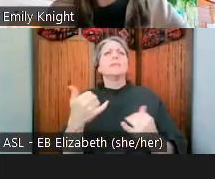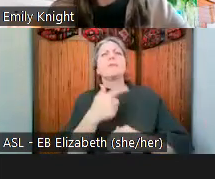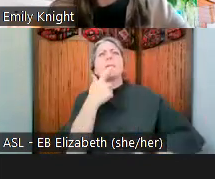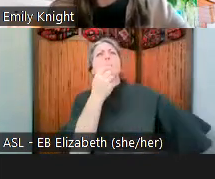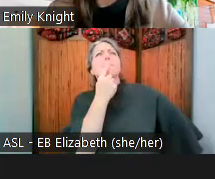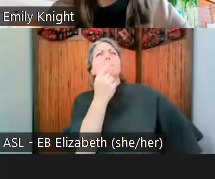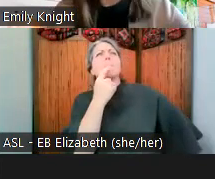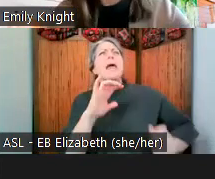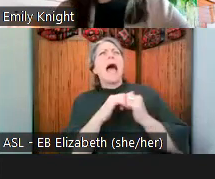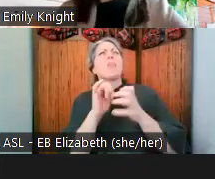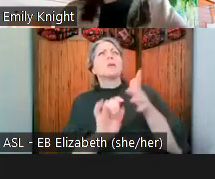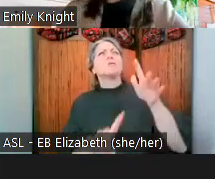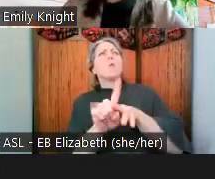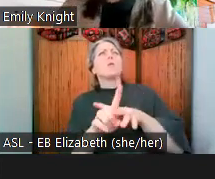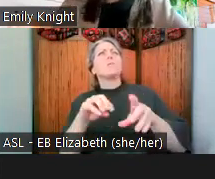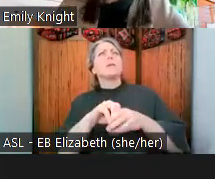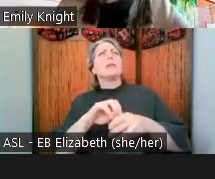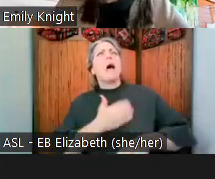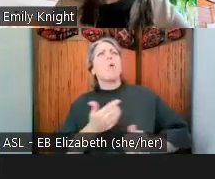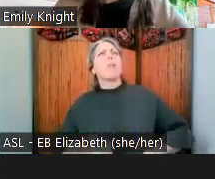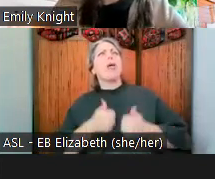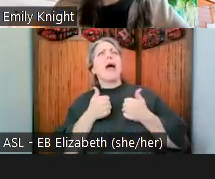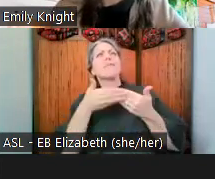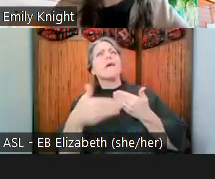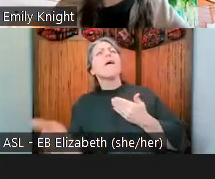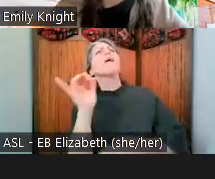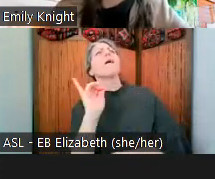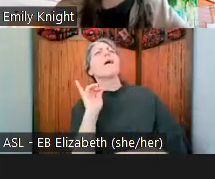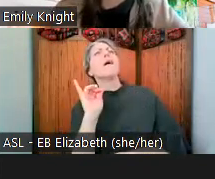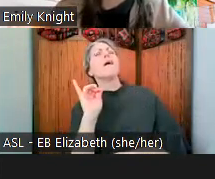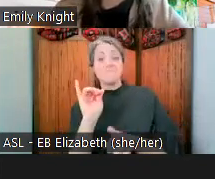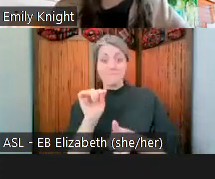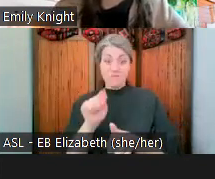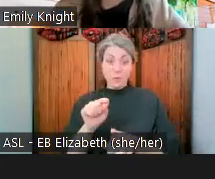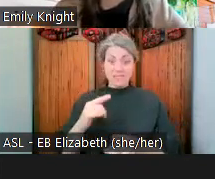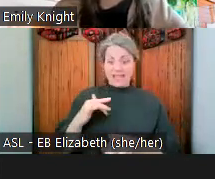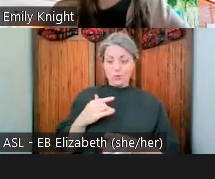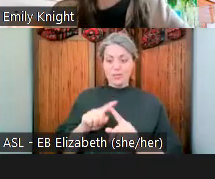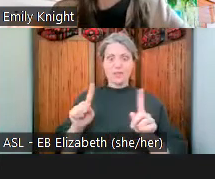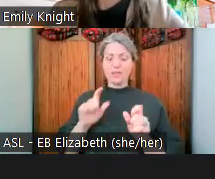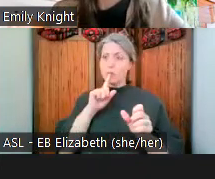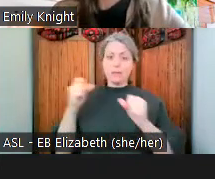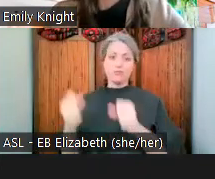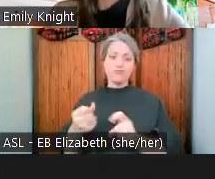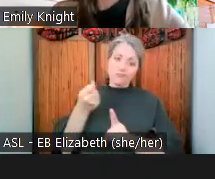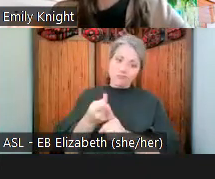these manifest in your own lives. Because as we just talked about, these sensory differences can be really impactful in people's